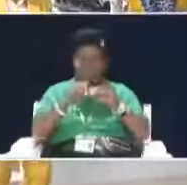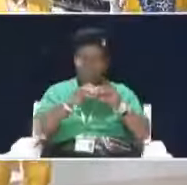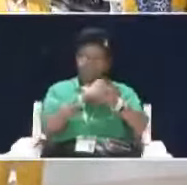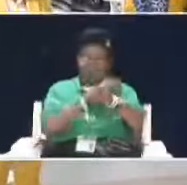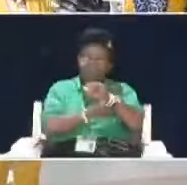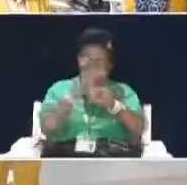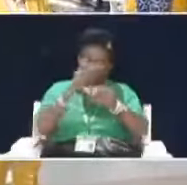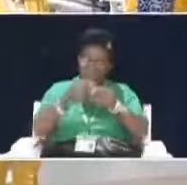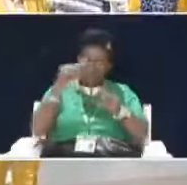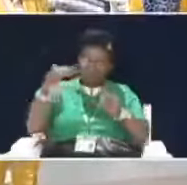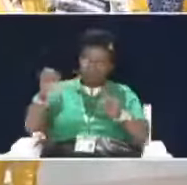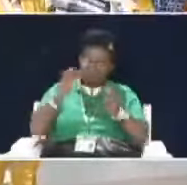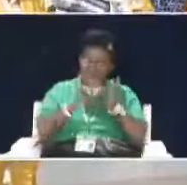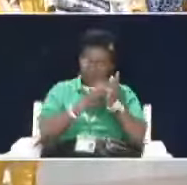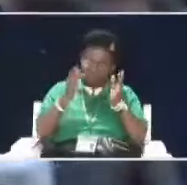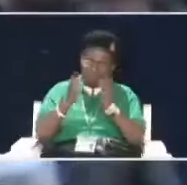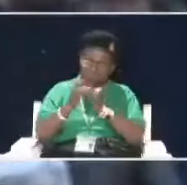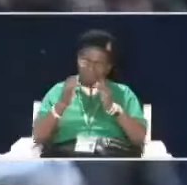Jesus,